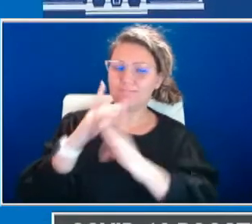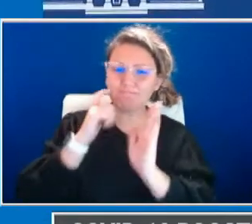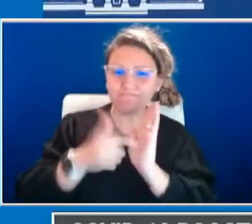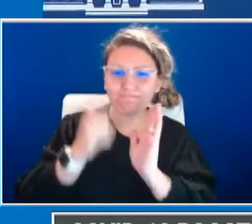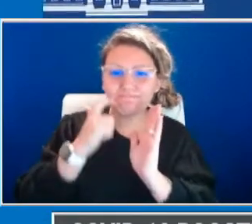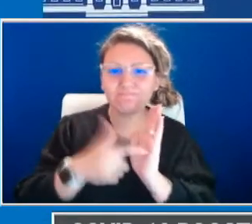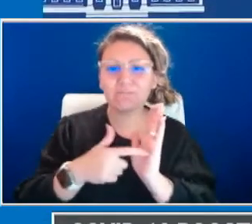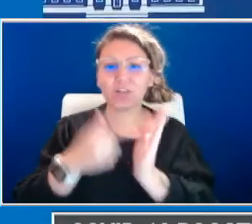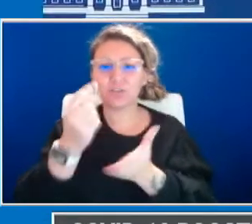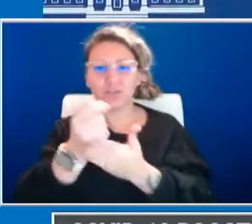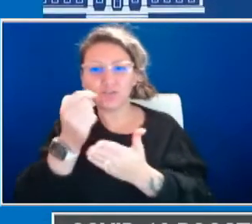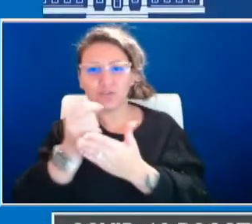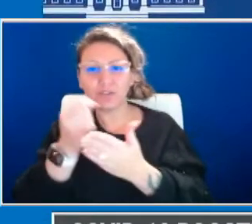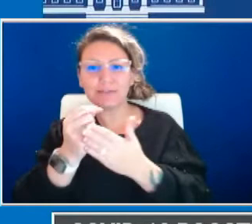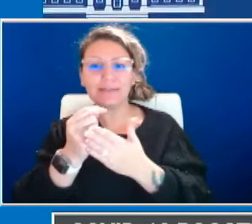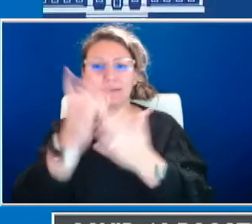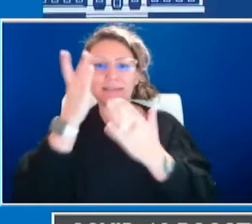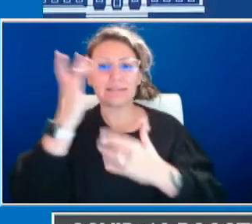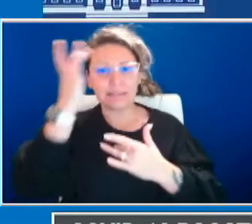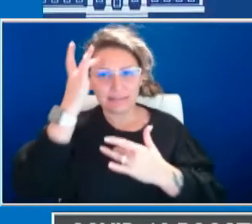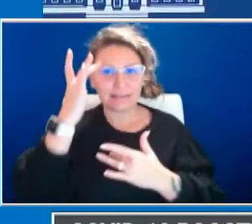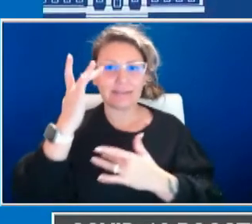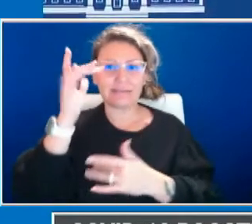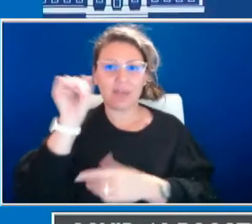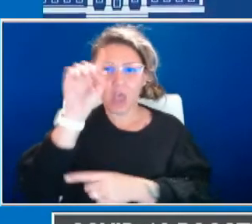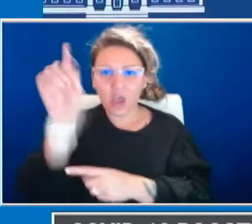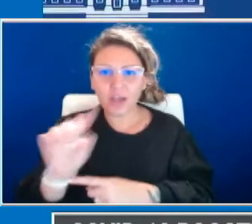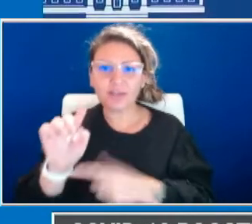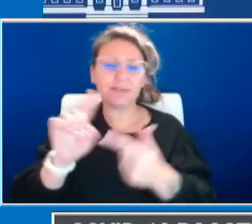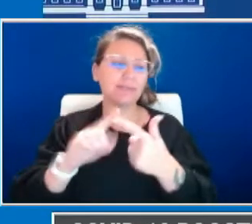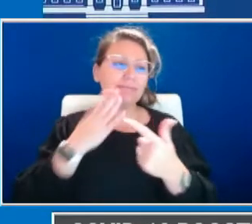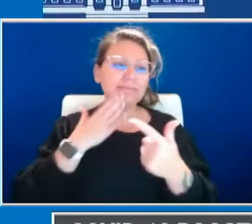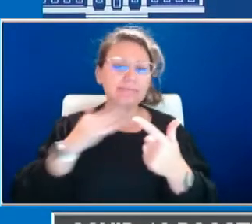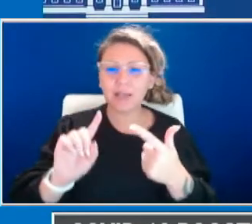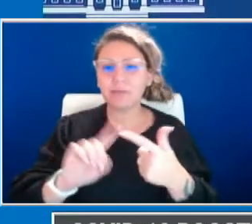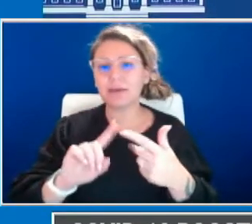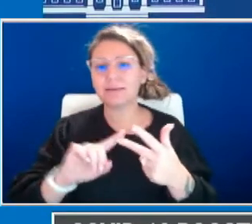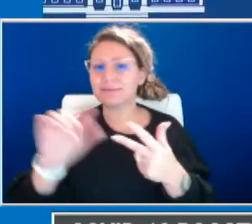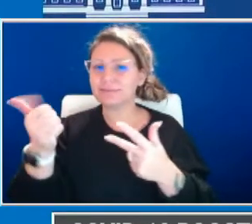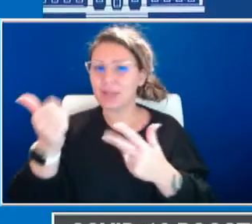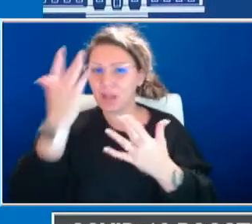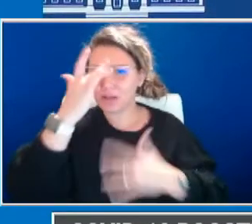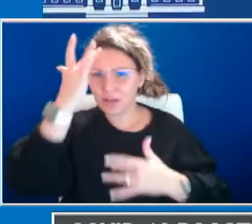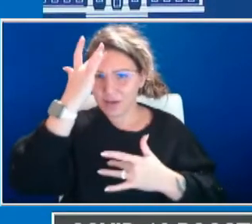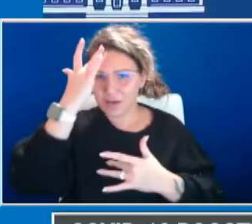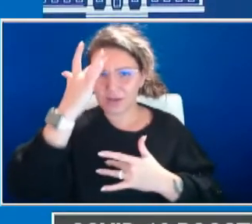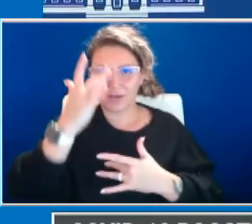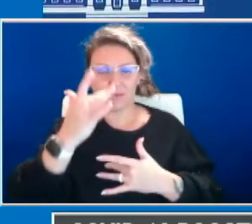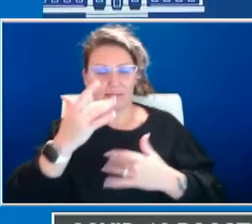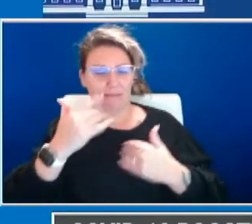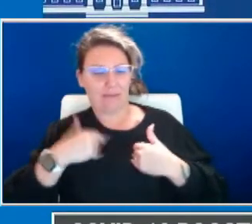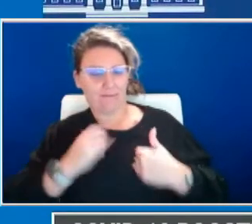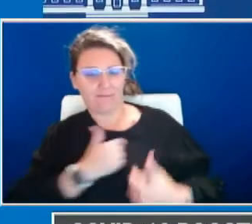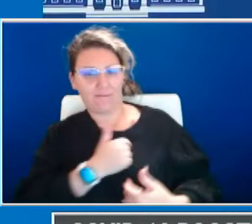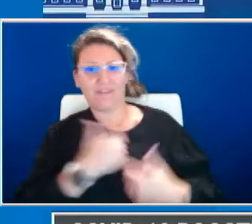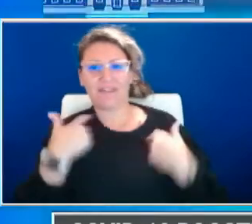including cancer, Alzheimer's, diabetes, and other diseases, and enable us to live healthier lives.